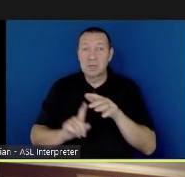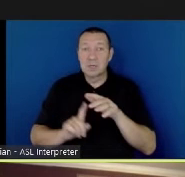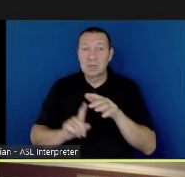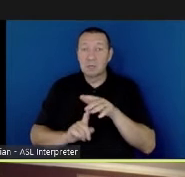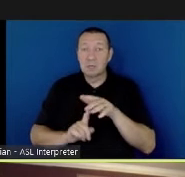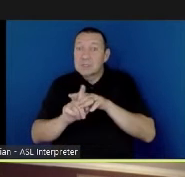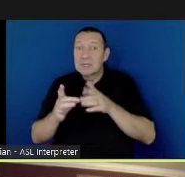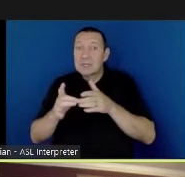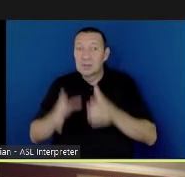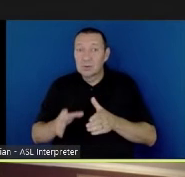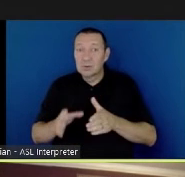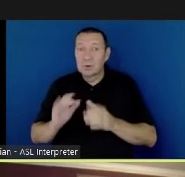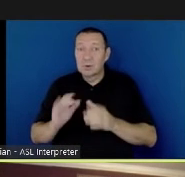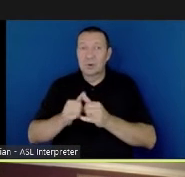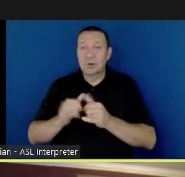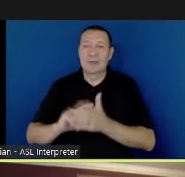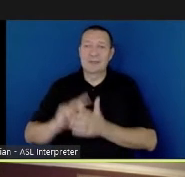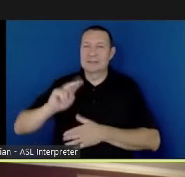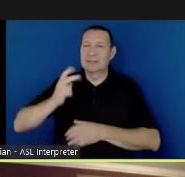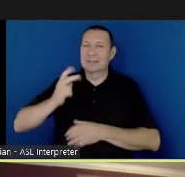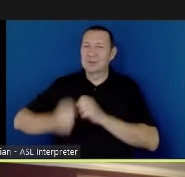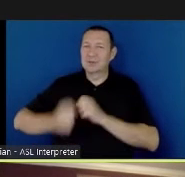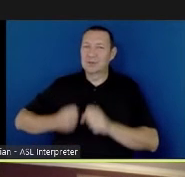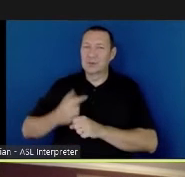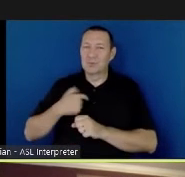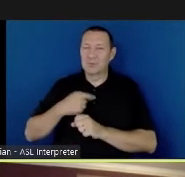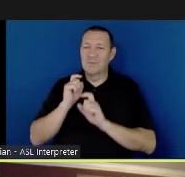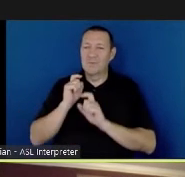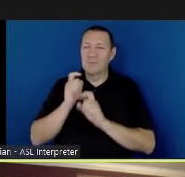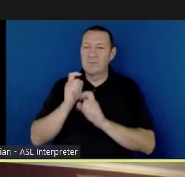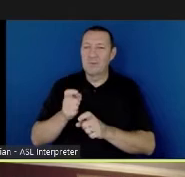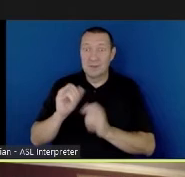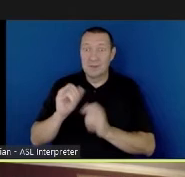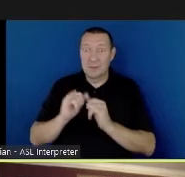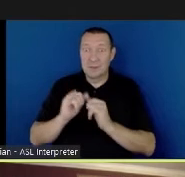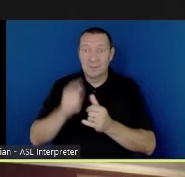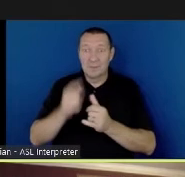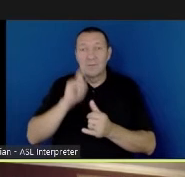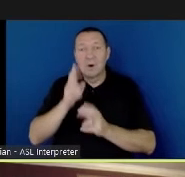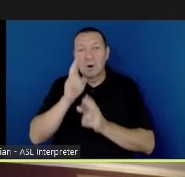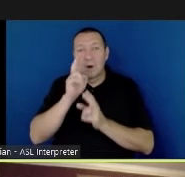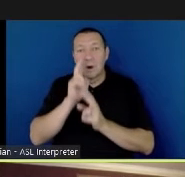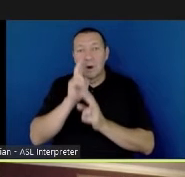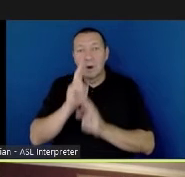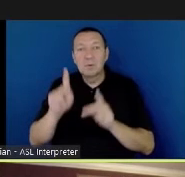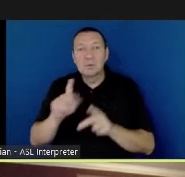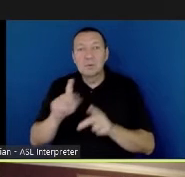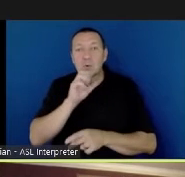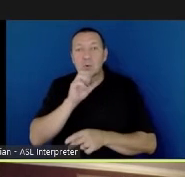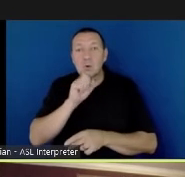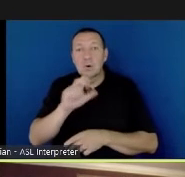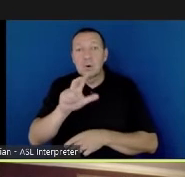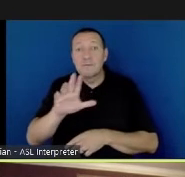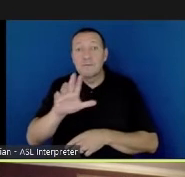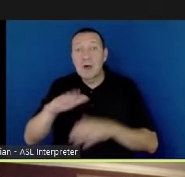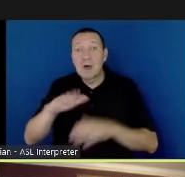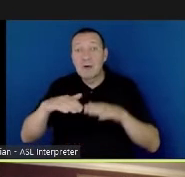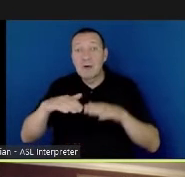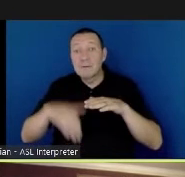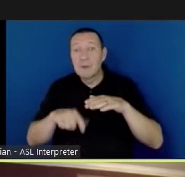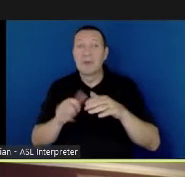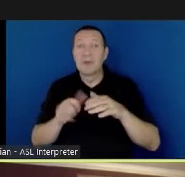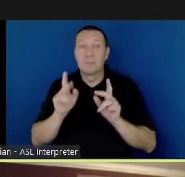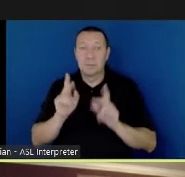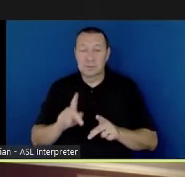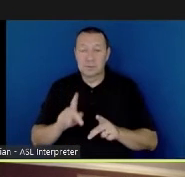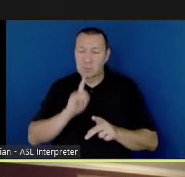the second year that we have given this award, honoring someone under 35 who has demonstrated a